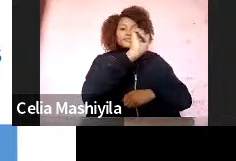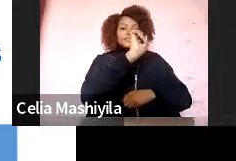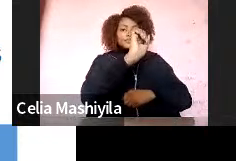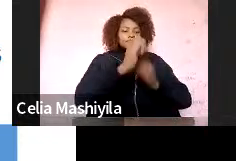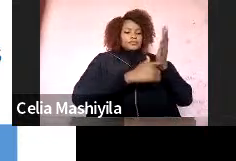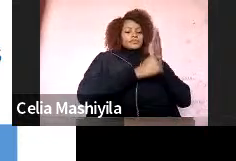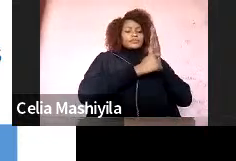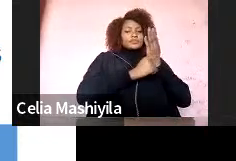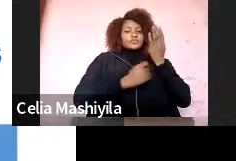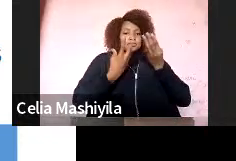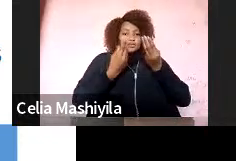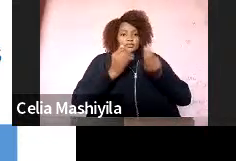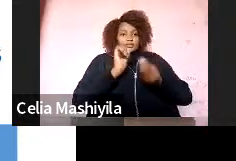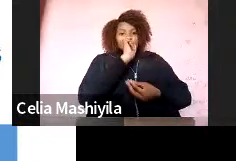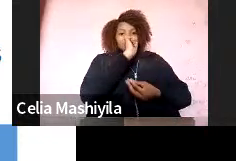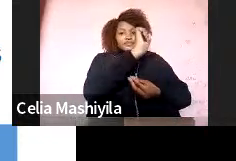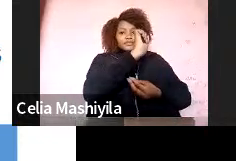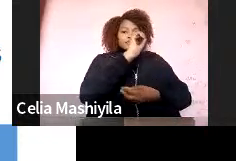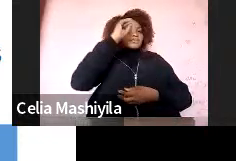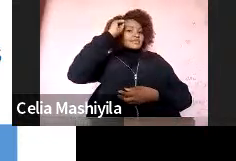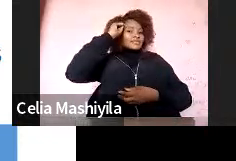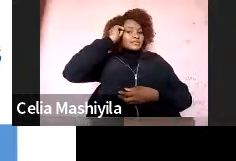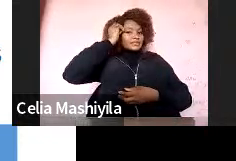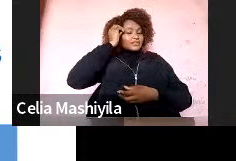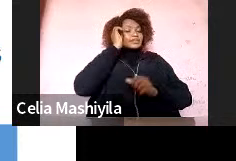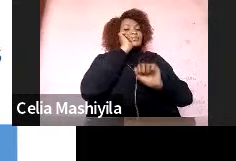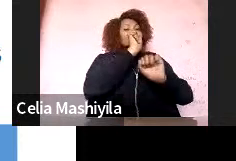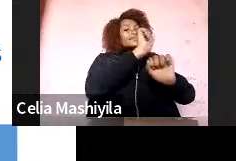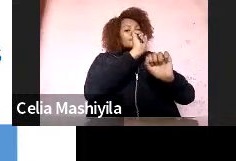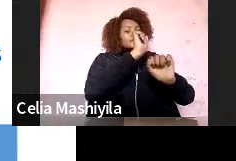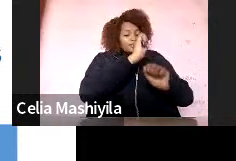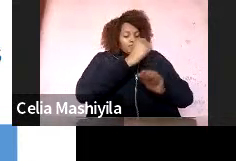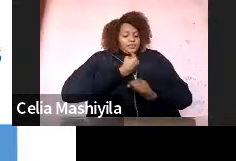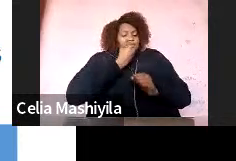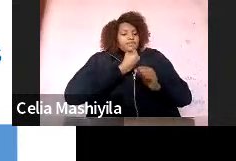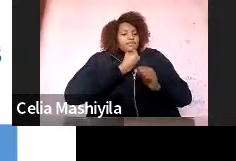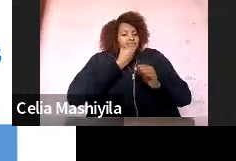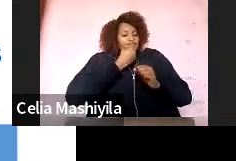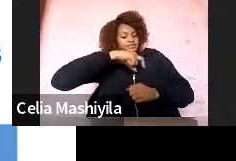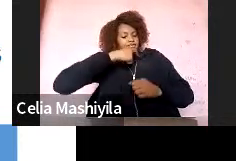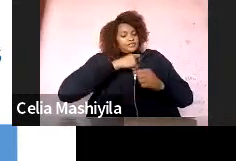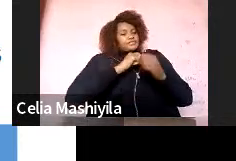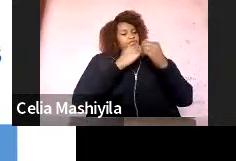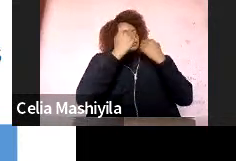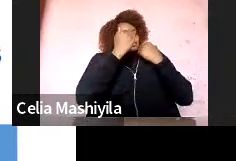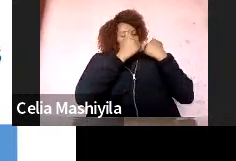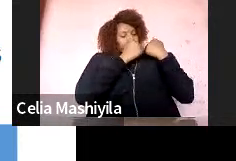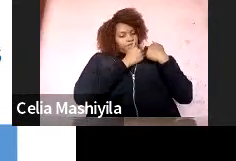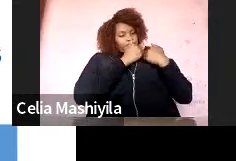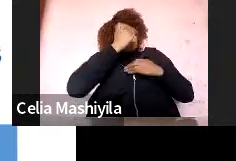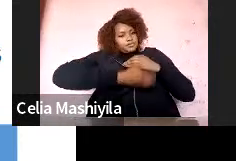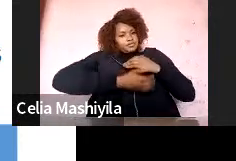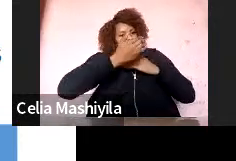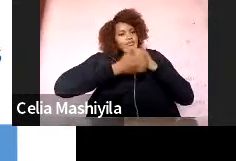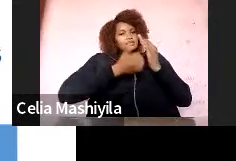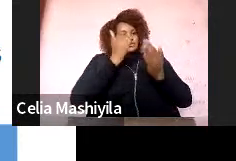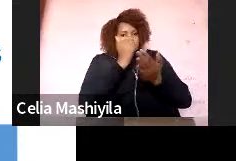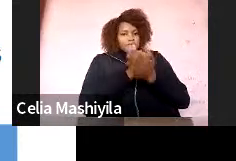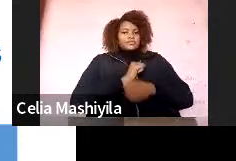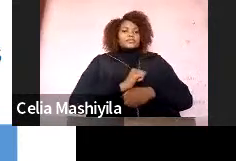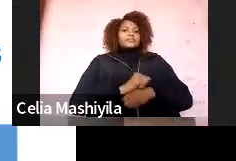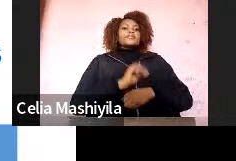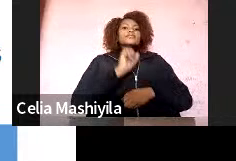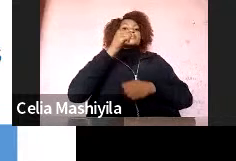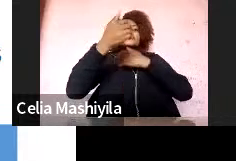are information which should be safeguarded by you. Yes, representation doesn't delegate